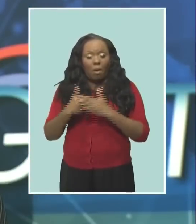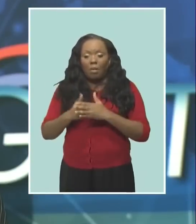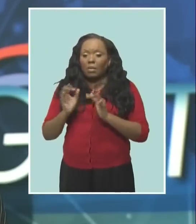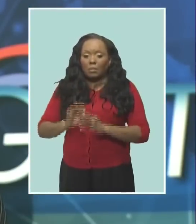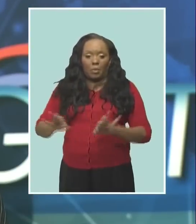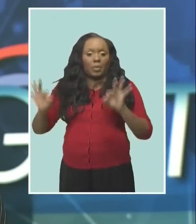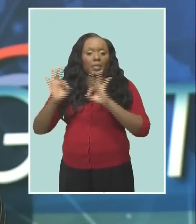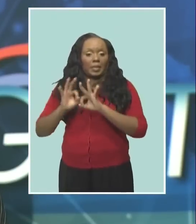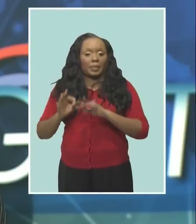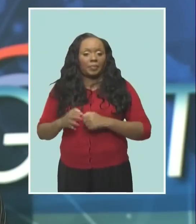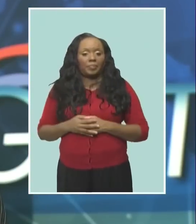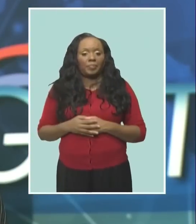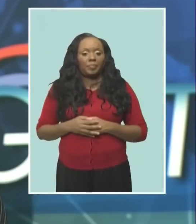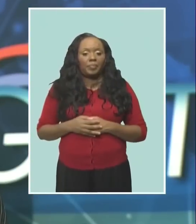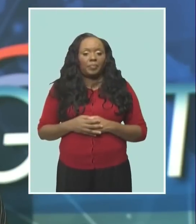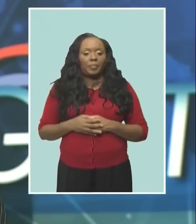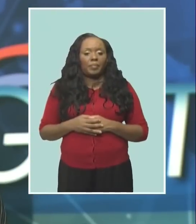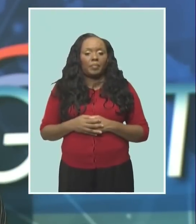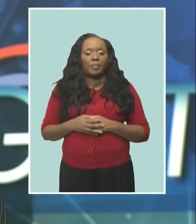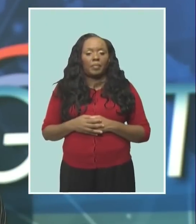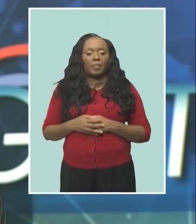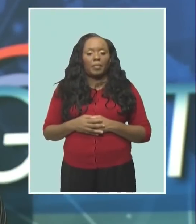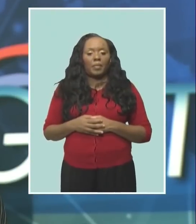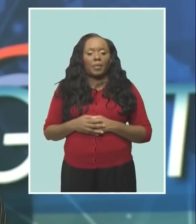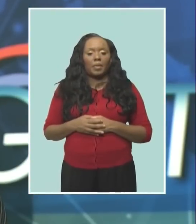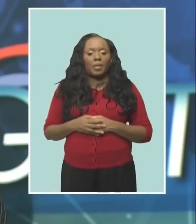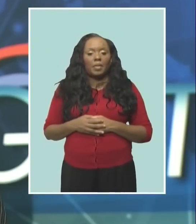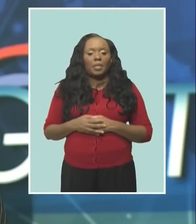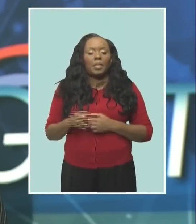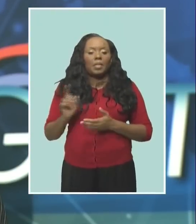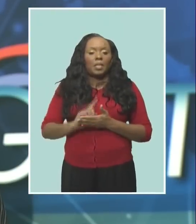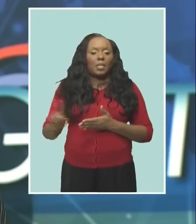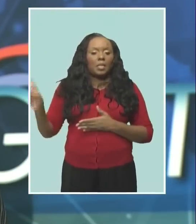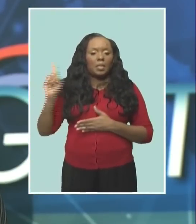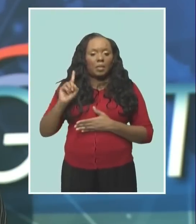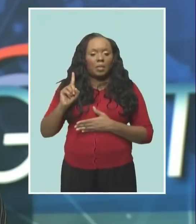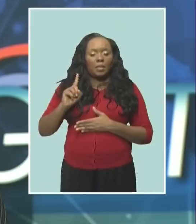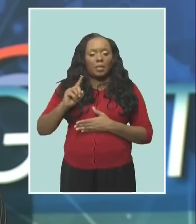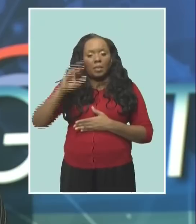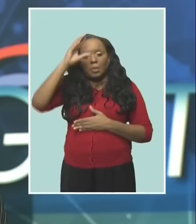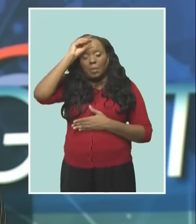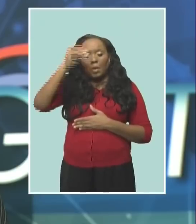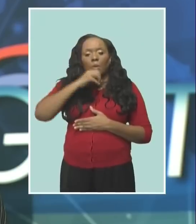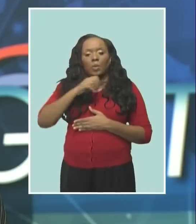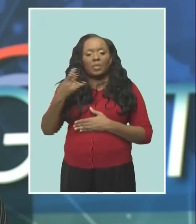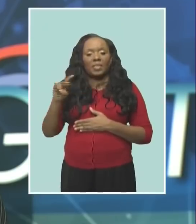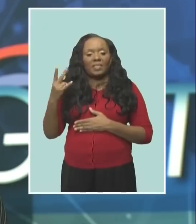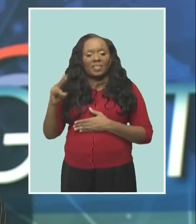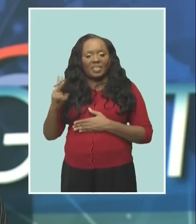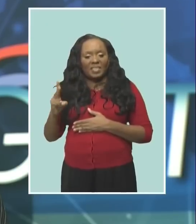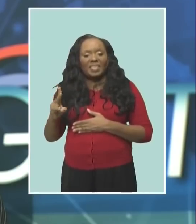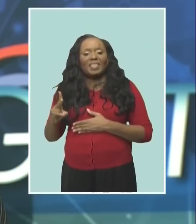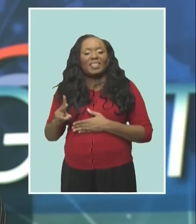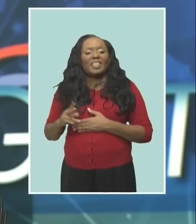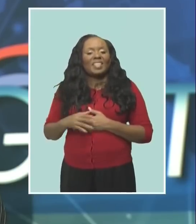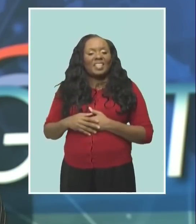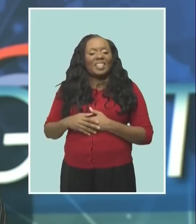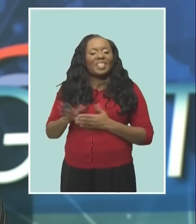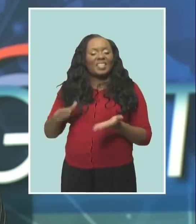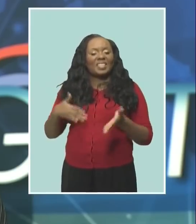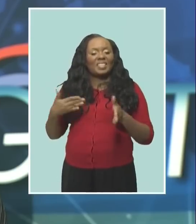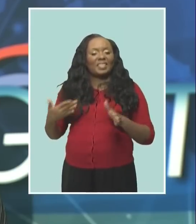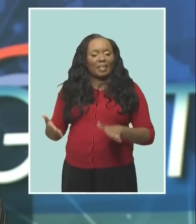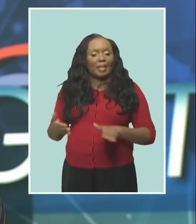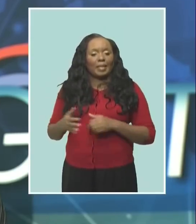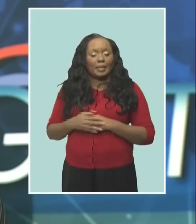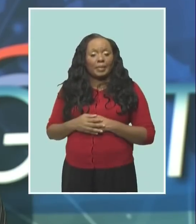17-year-old Ja'Cory Wilkinson of Princess Royal Avenue, Pineland, St. Michael, who was shot sometime between 9:15 p.m. and 9:30